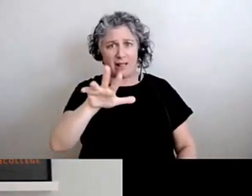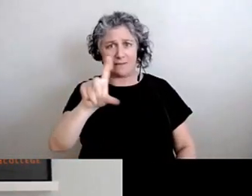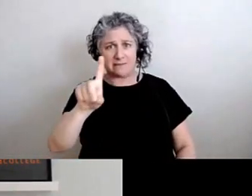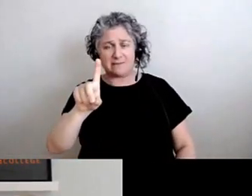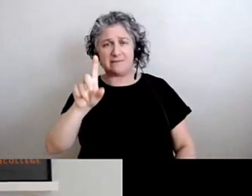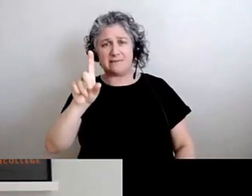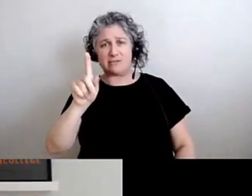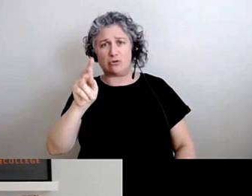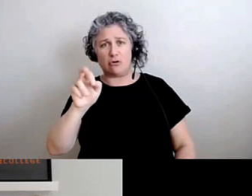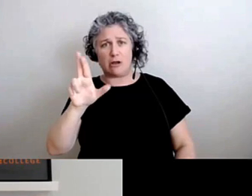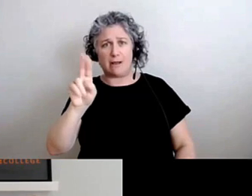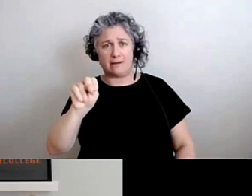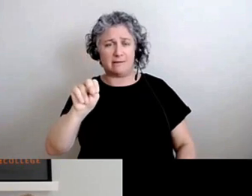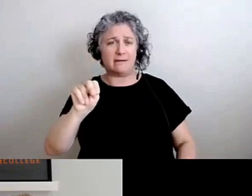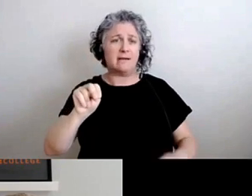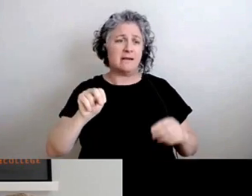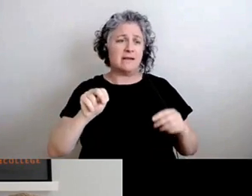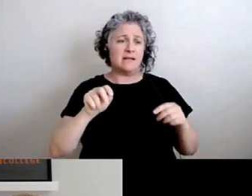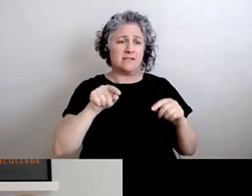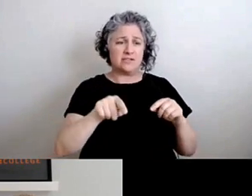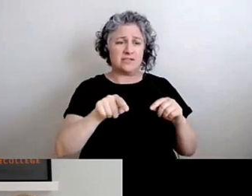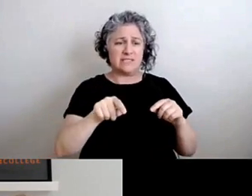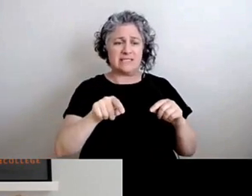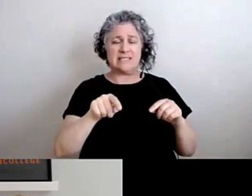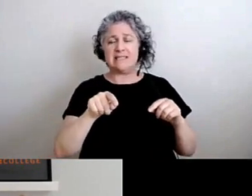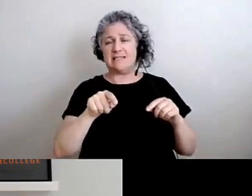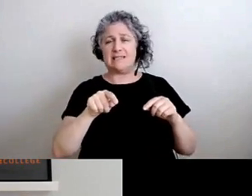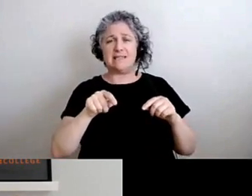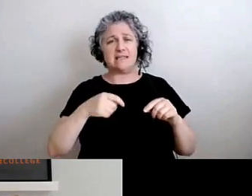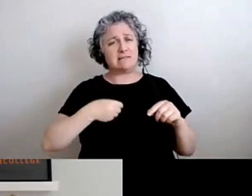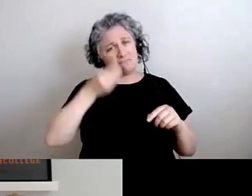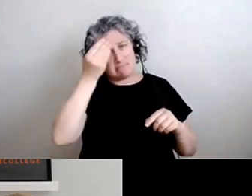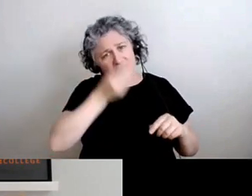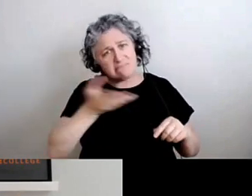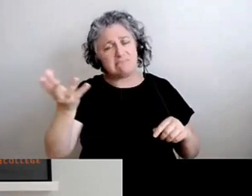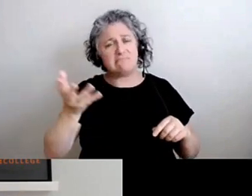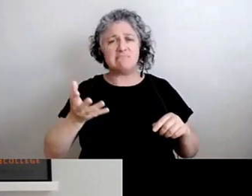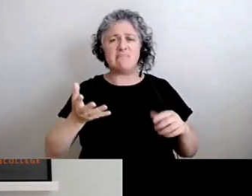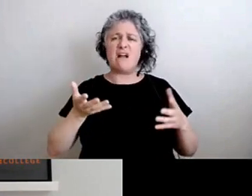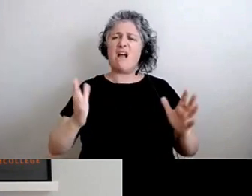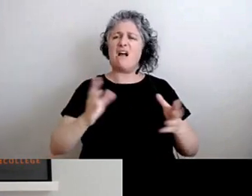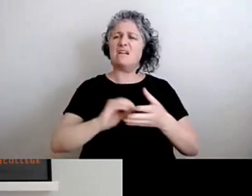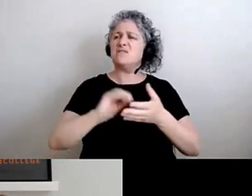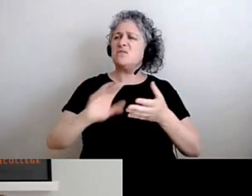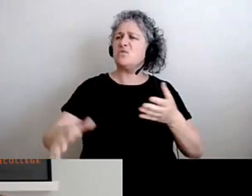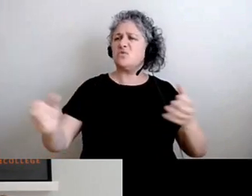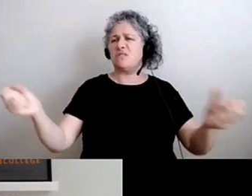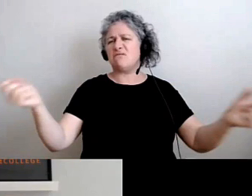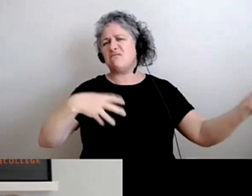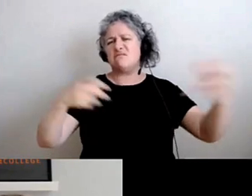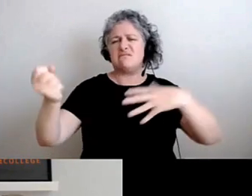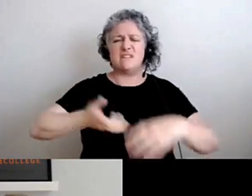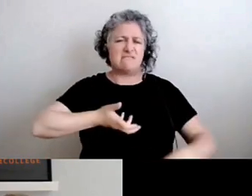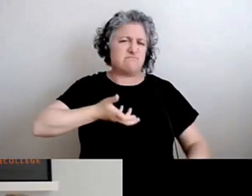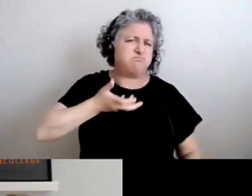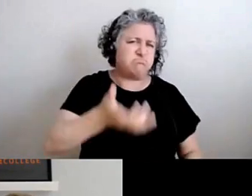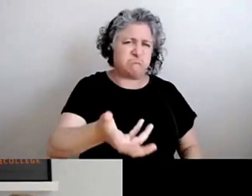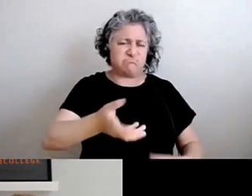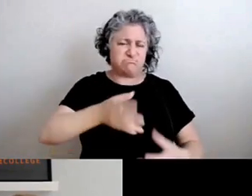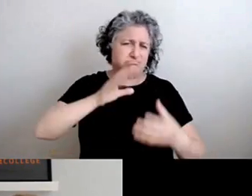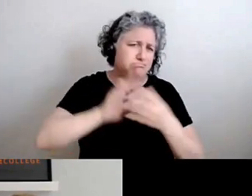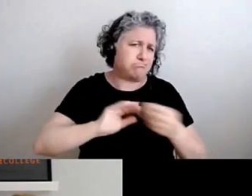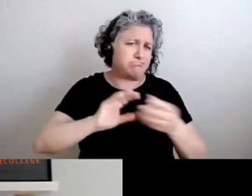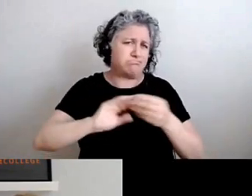Complaining about things that are local and letting the students blow off some steam is fantastic. What a really good way